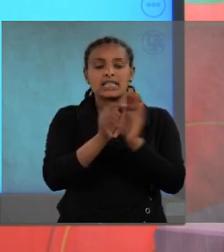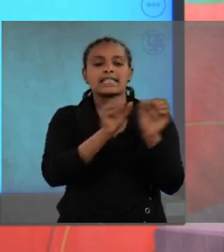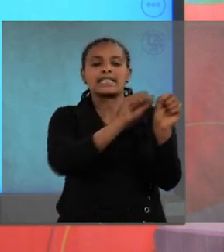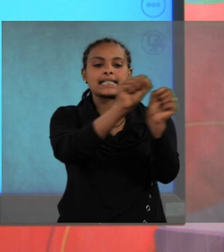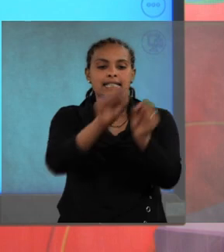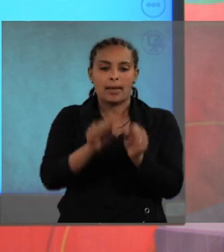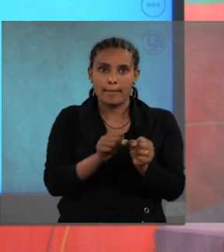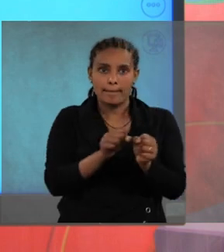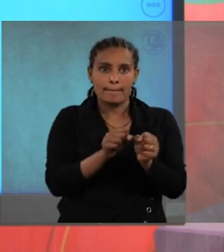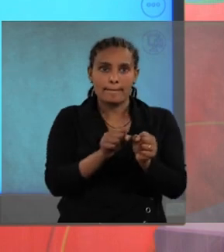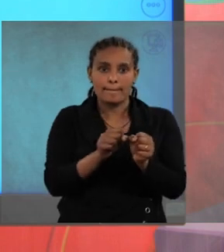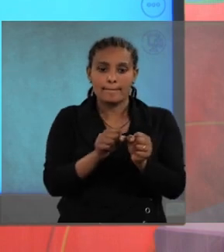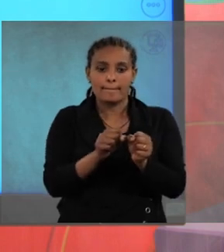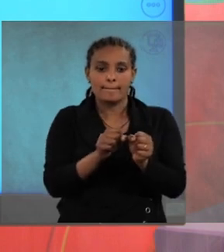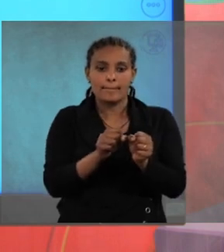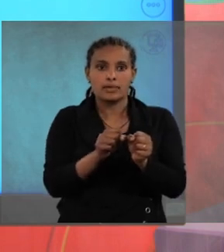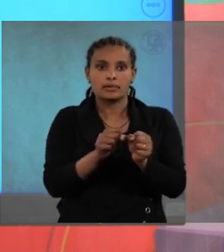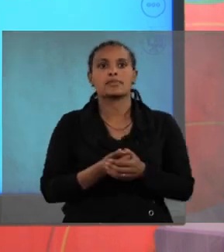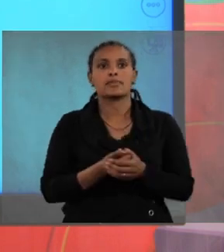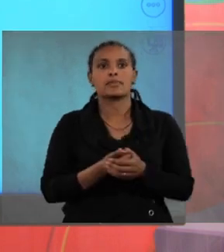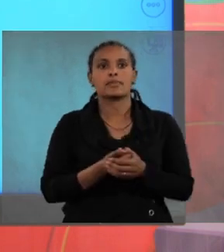system,